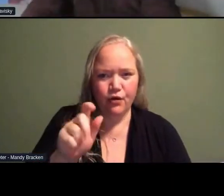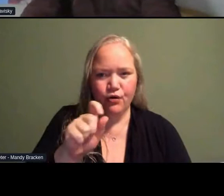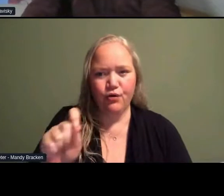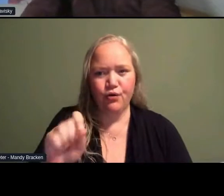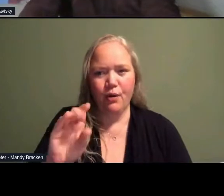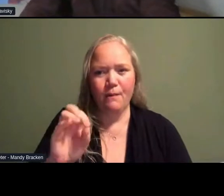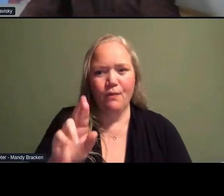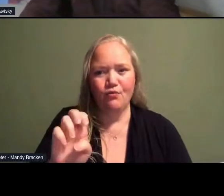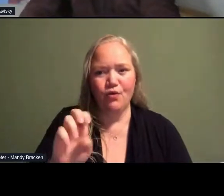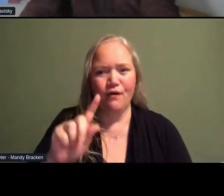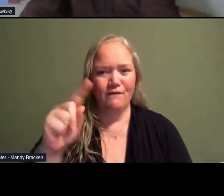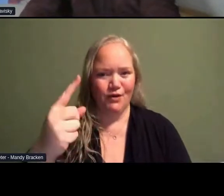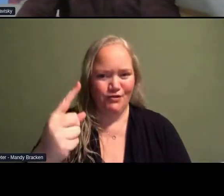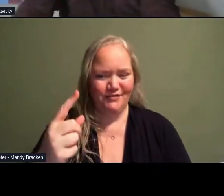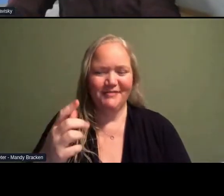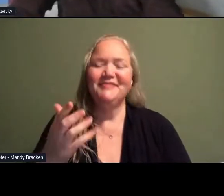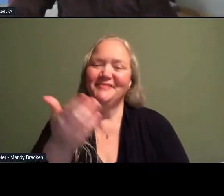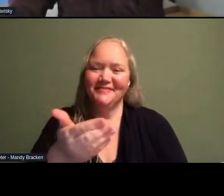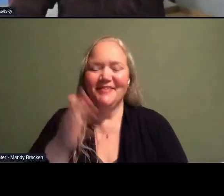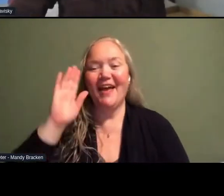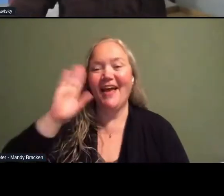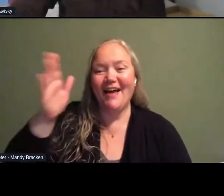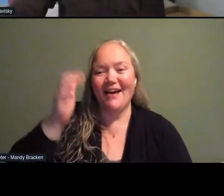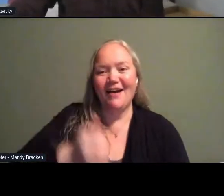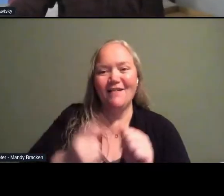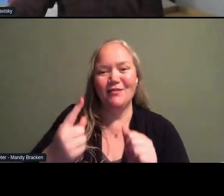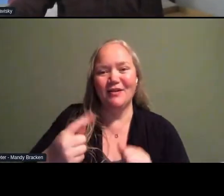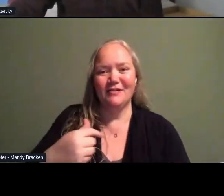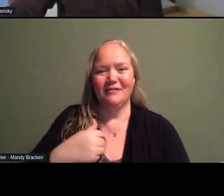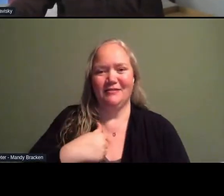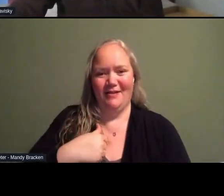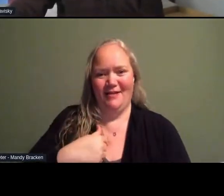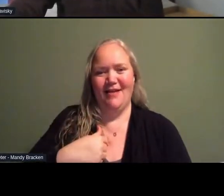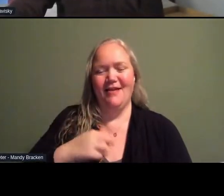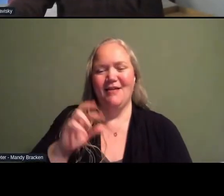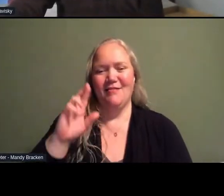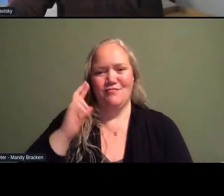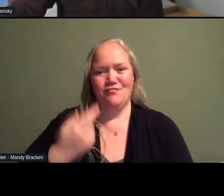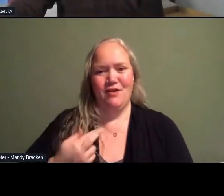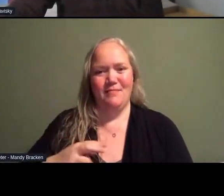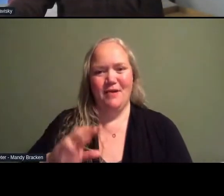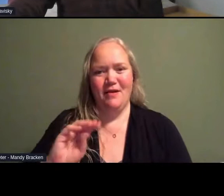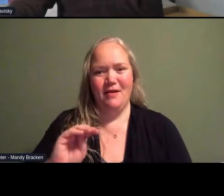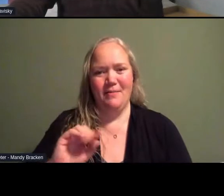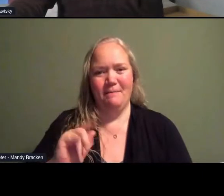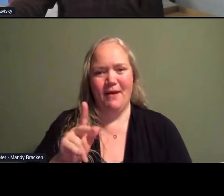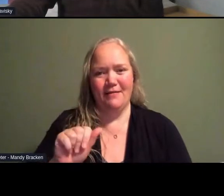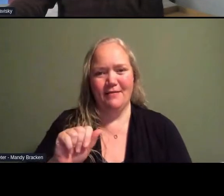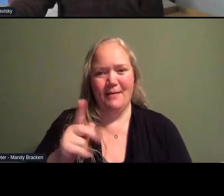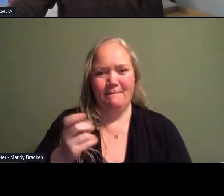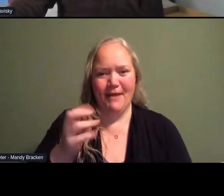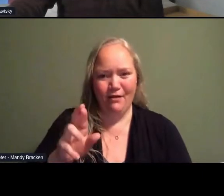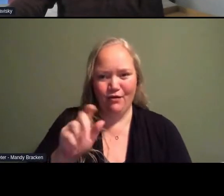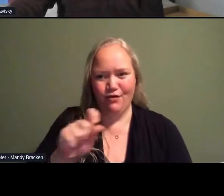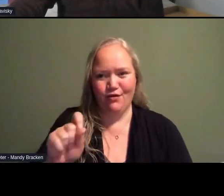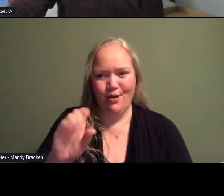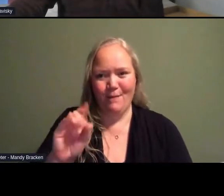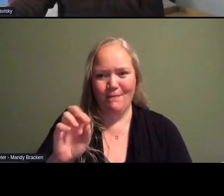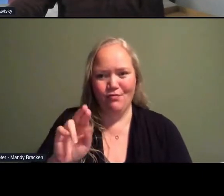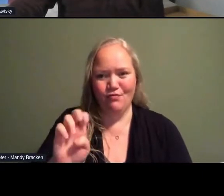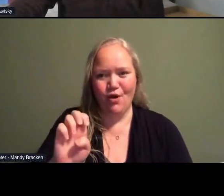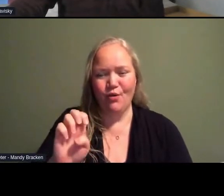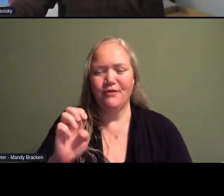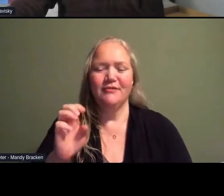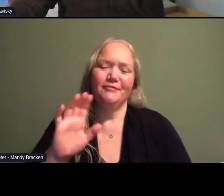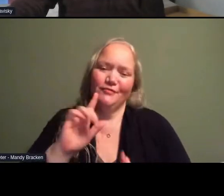Hi, everyone. My name is Rabbi Malka Packer-Monroe, and grateful to be here with all of you here today. For those of you who don't know